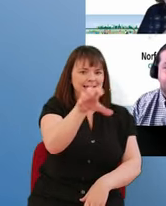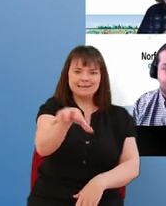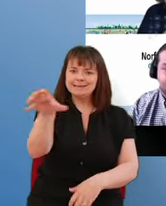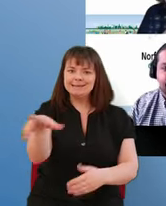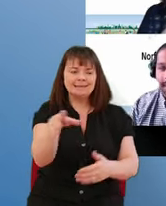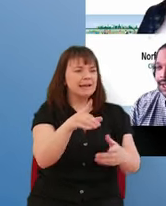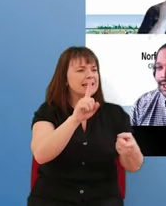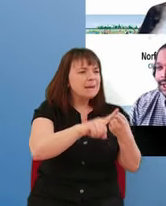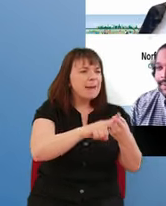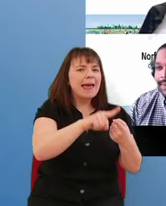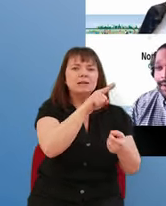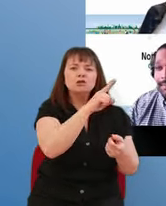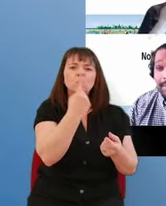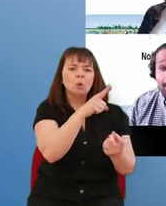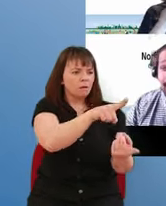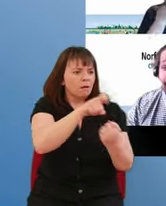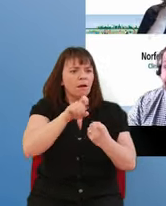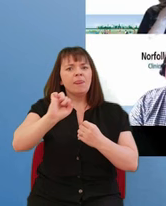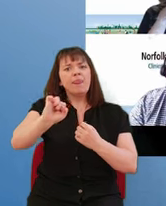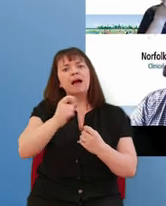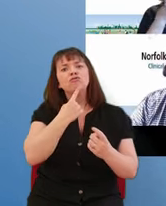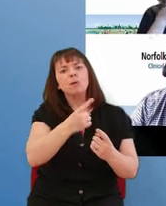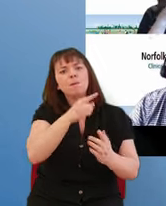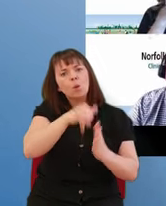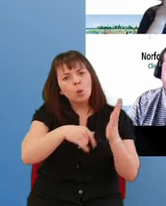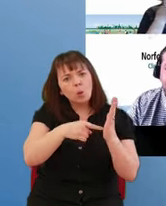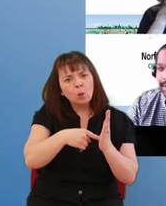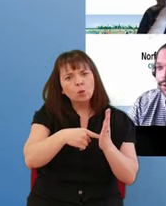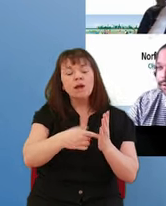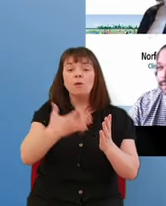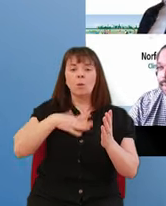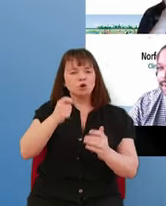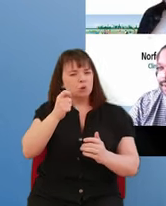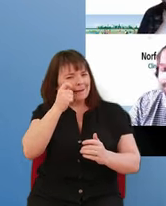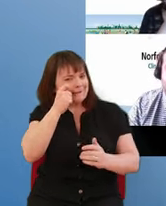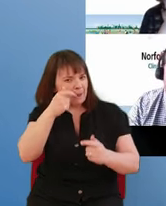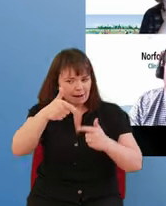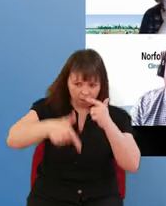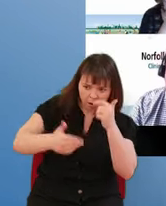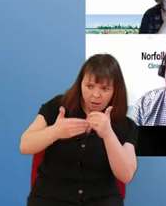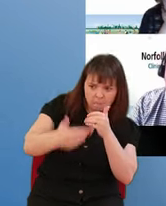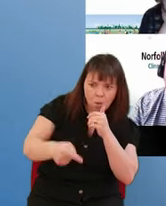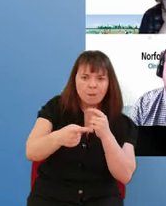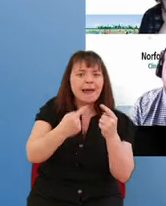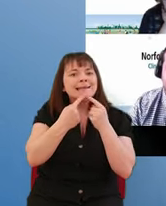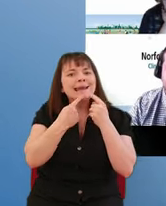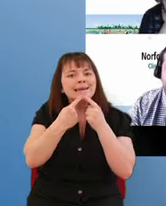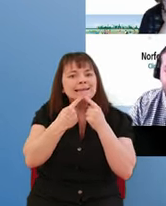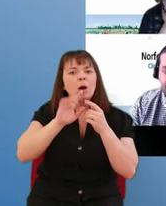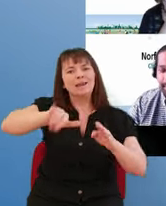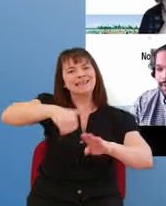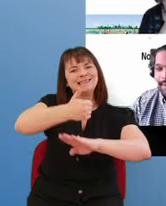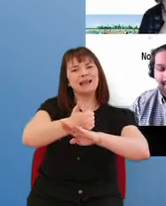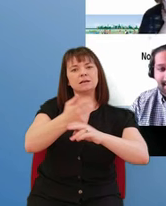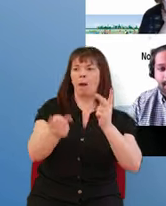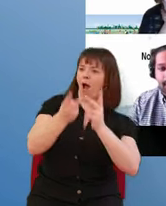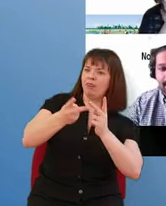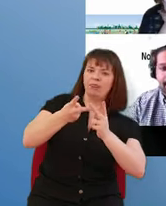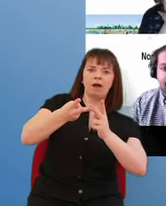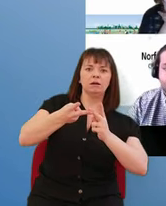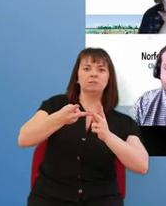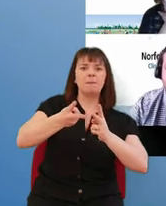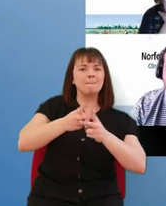that a little bit more. Number 3 is undertake a complete stakeholder mapping. So set up a task and finish group. We have commenced